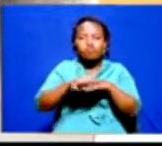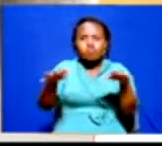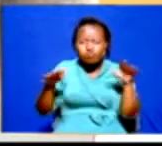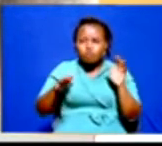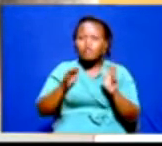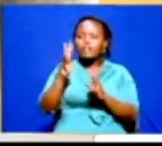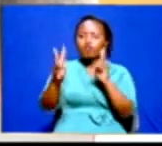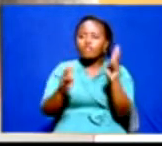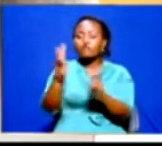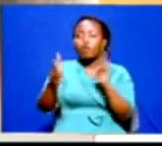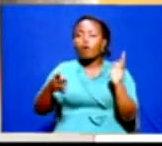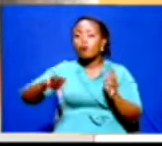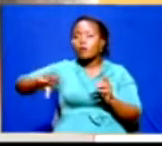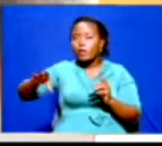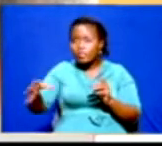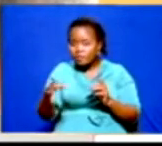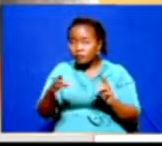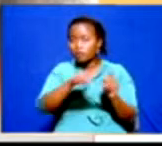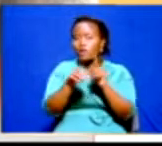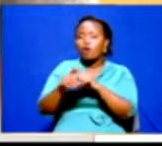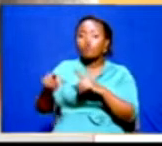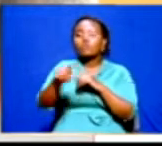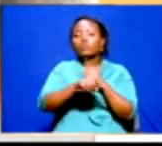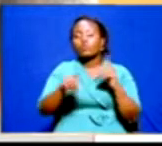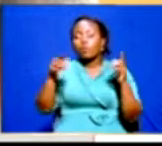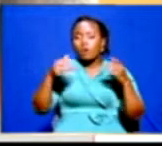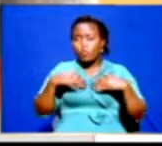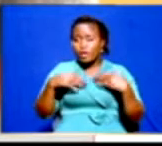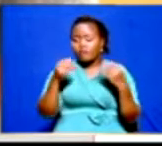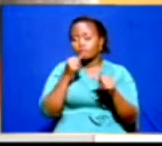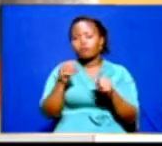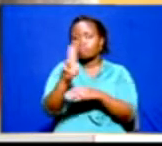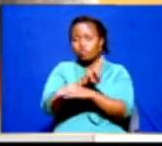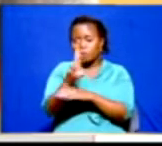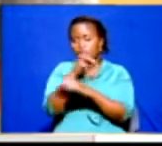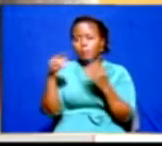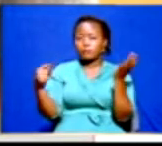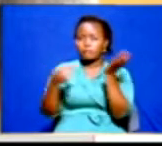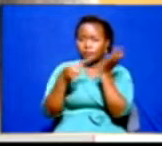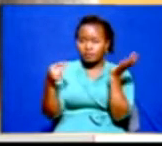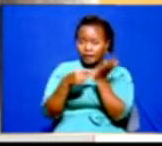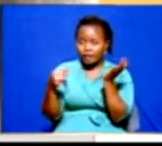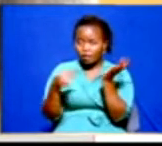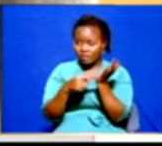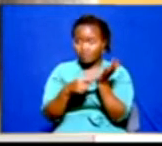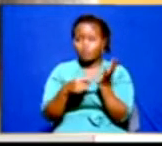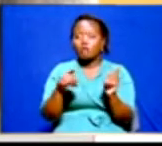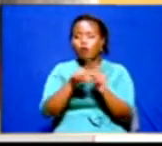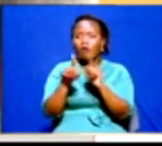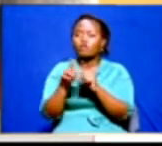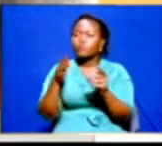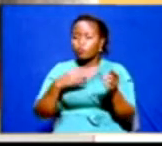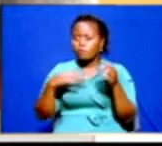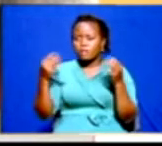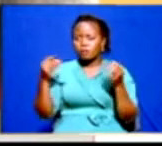people. We have also taken advantage of technology. And for me, what I've seen really working for